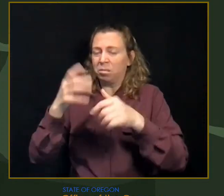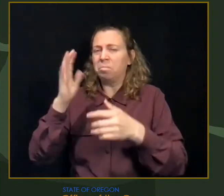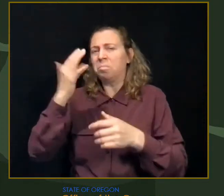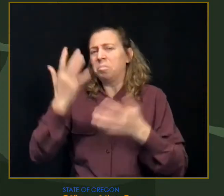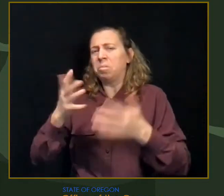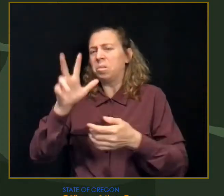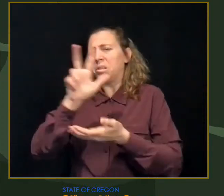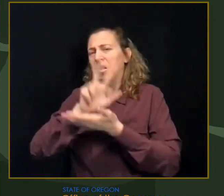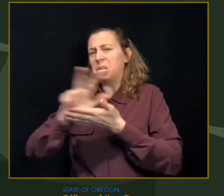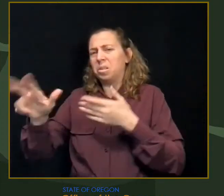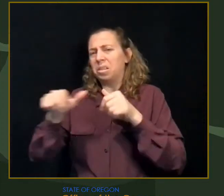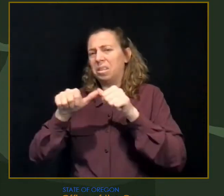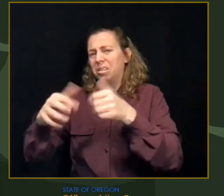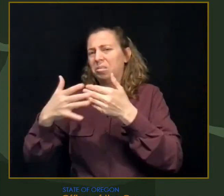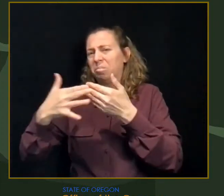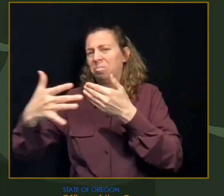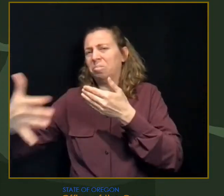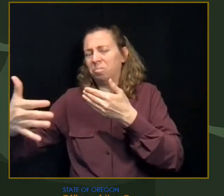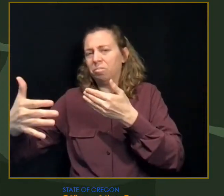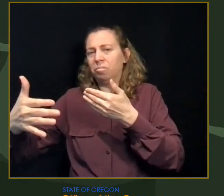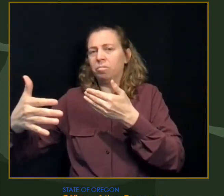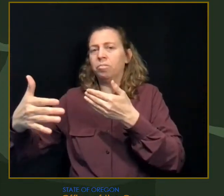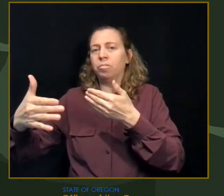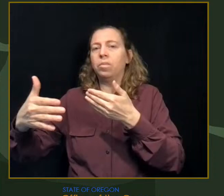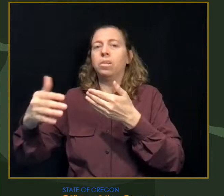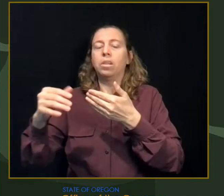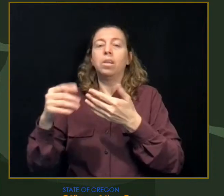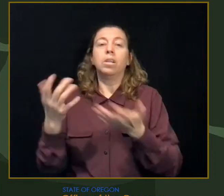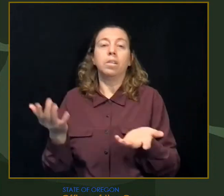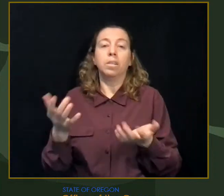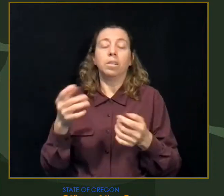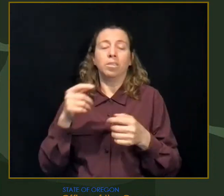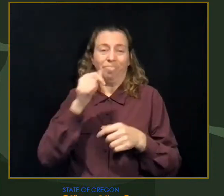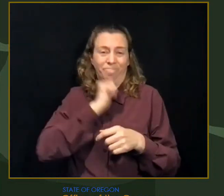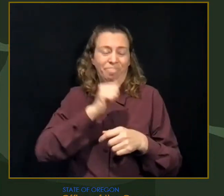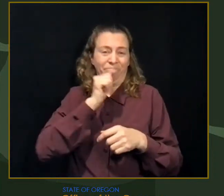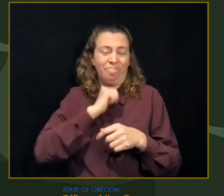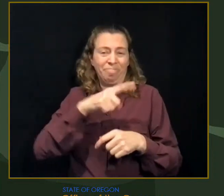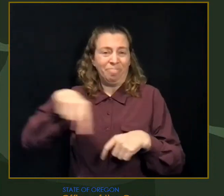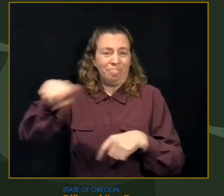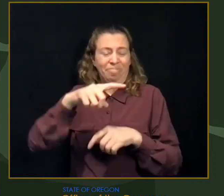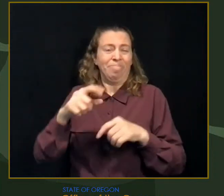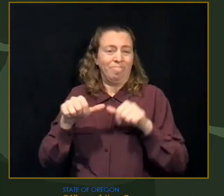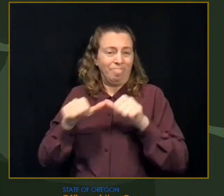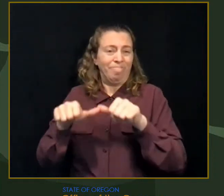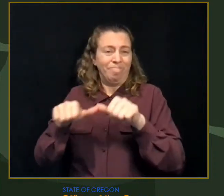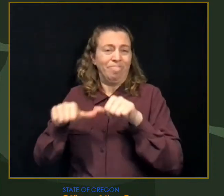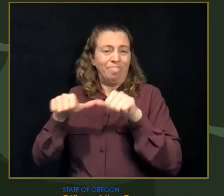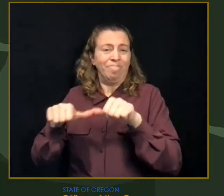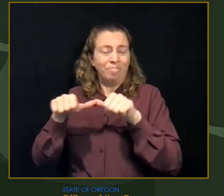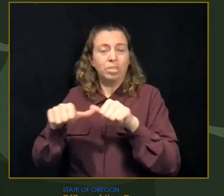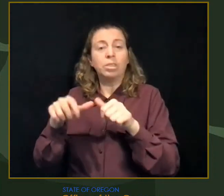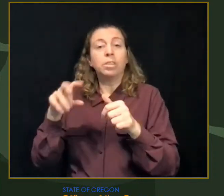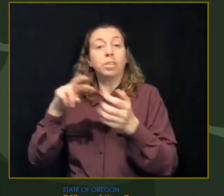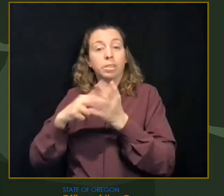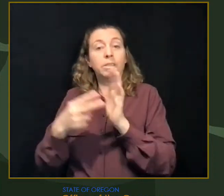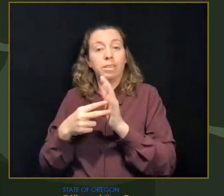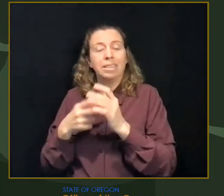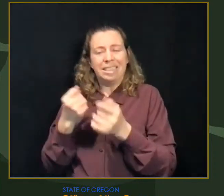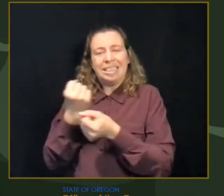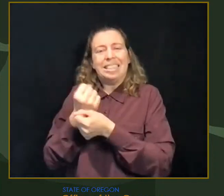we protect as many Oregon lives as possible as we work to get back to a safer state where the virus can no longer prevent us from enjoying many